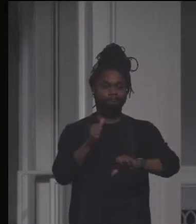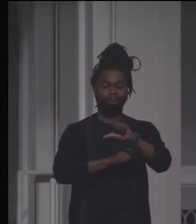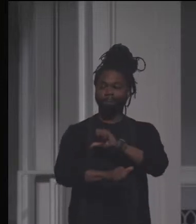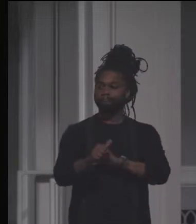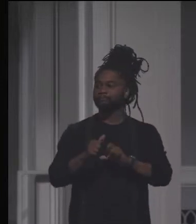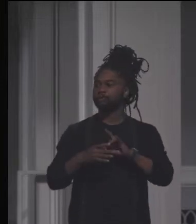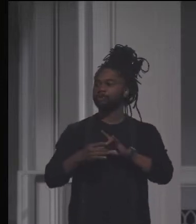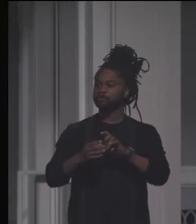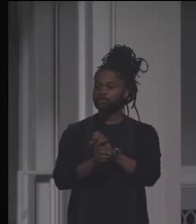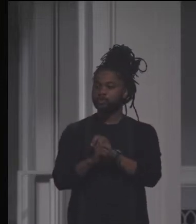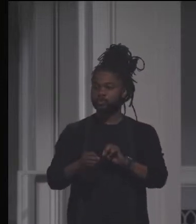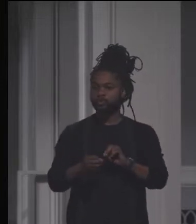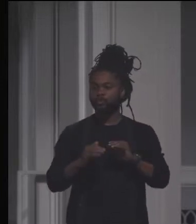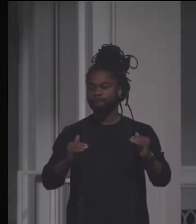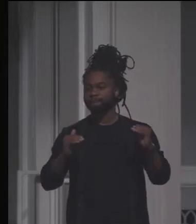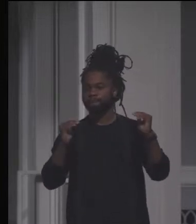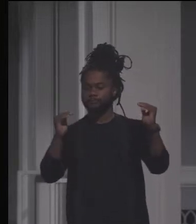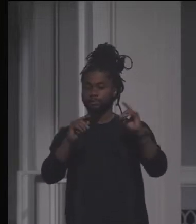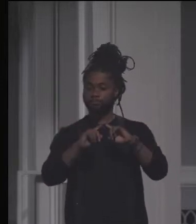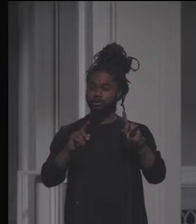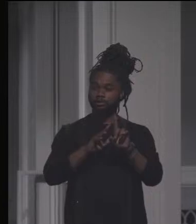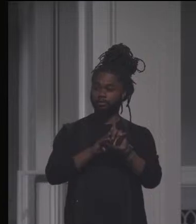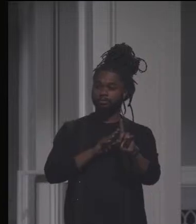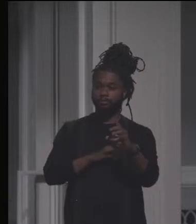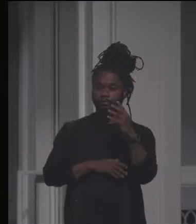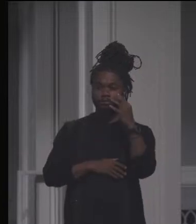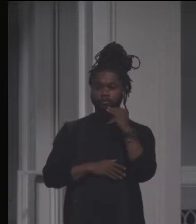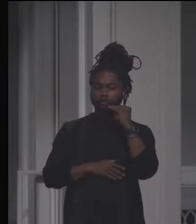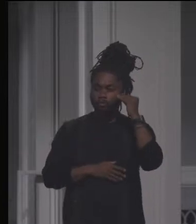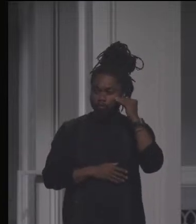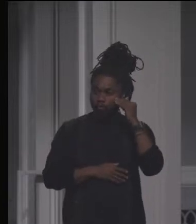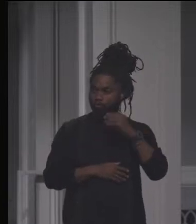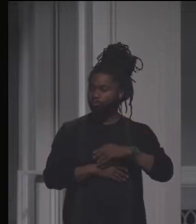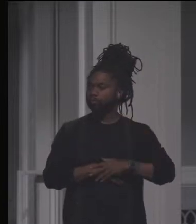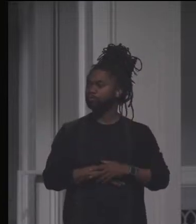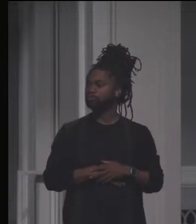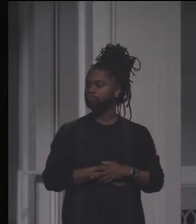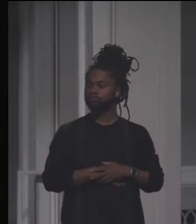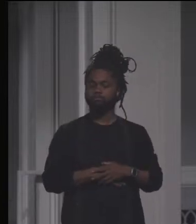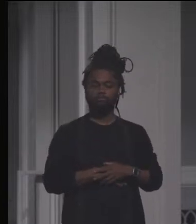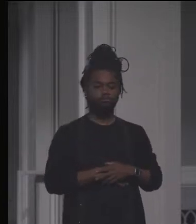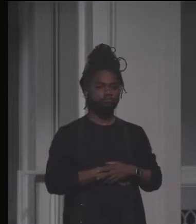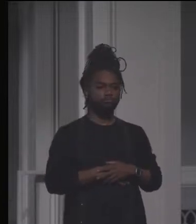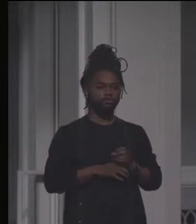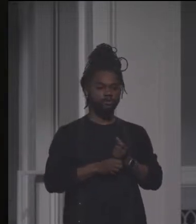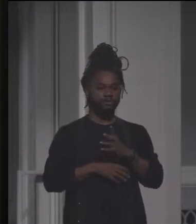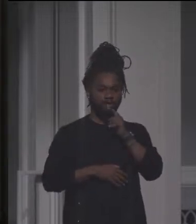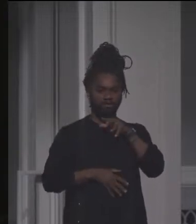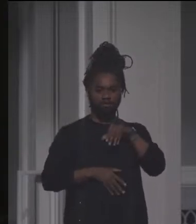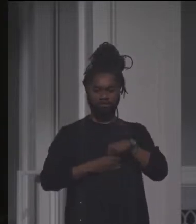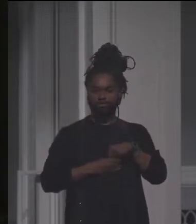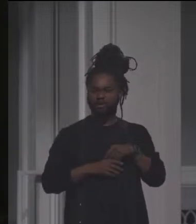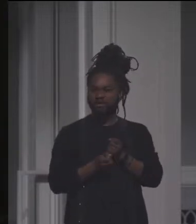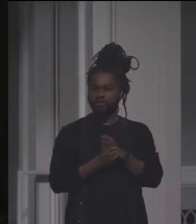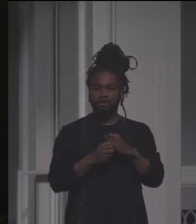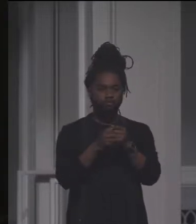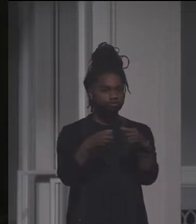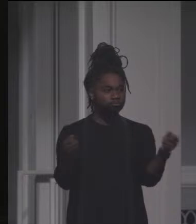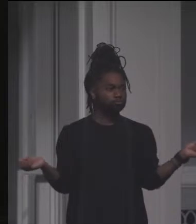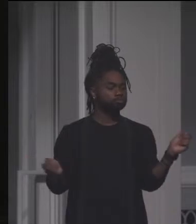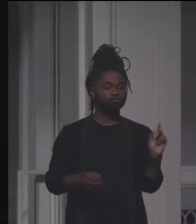leaves home, her stance to the world isn't wary and folded in. It's wide open